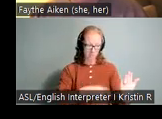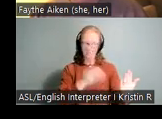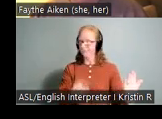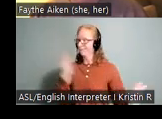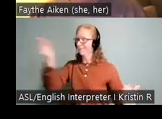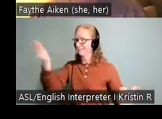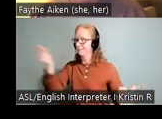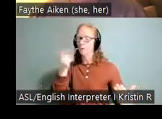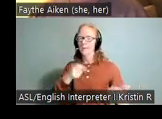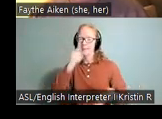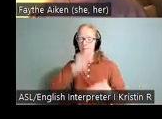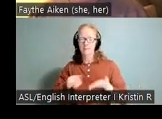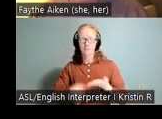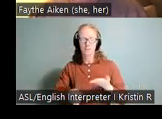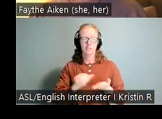investigations.